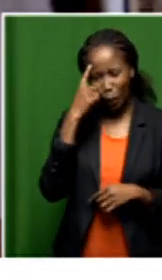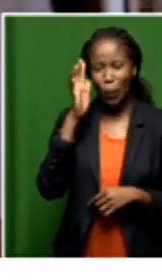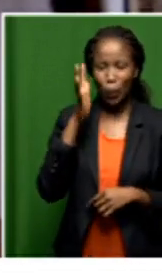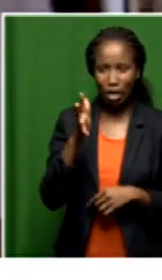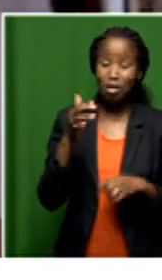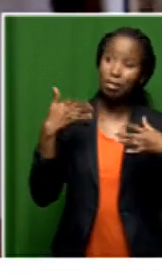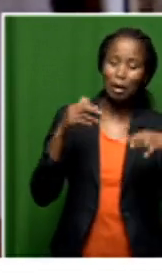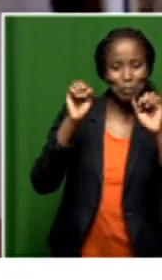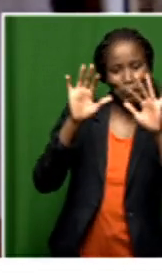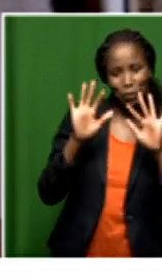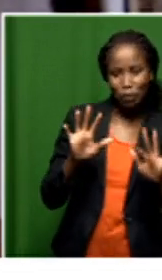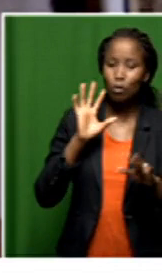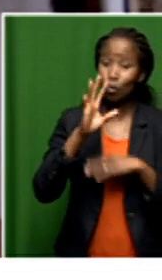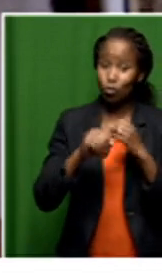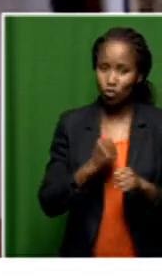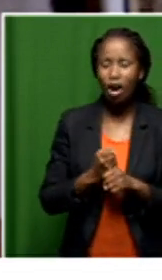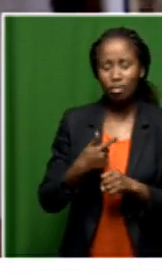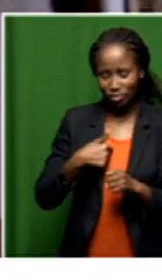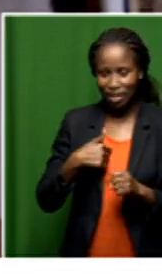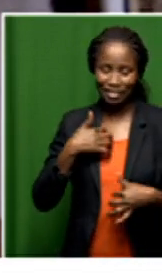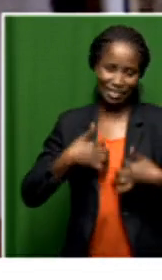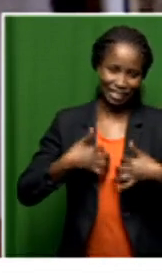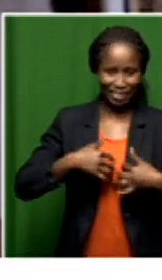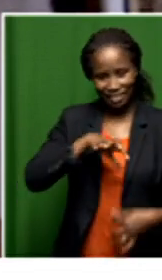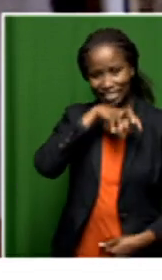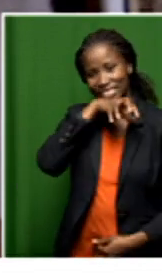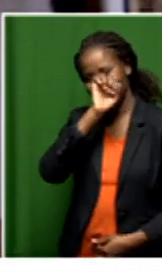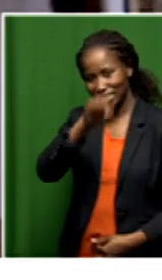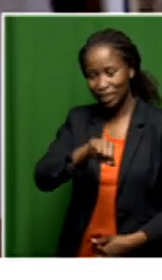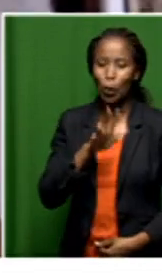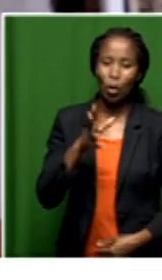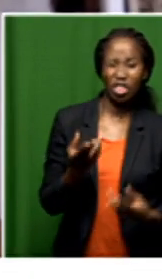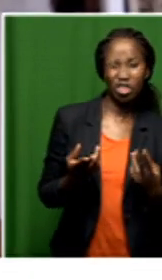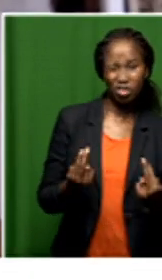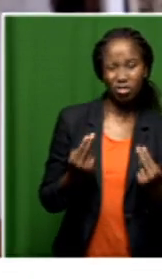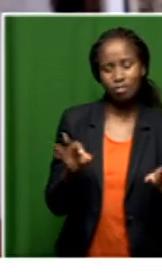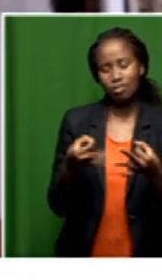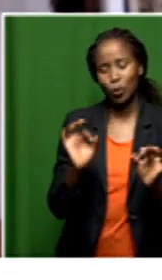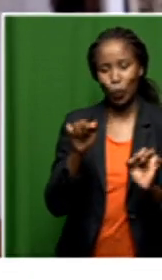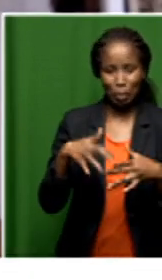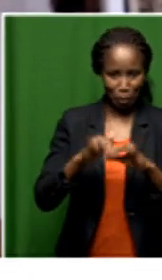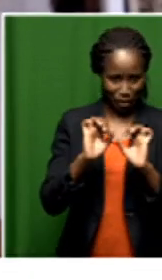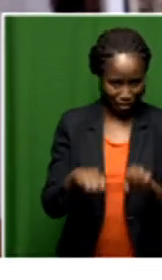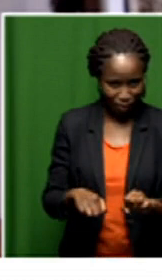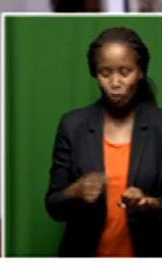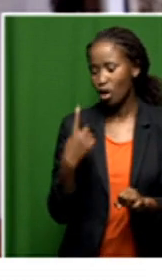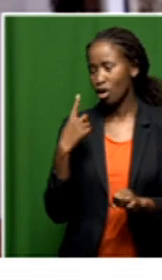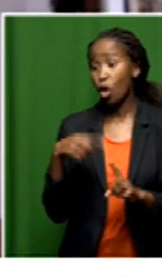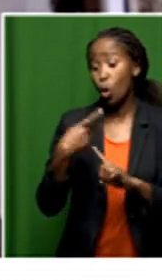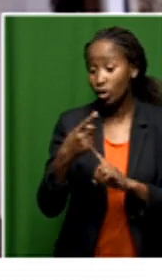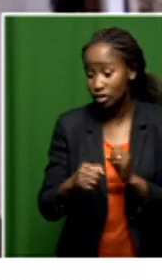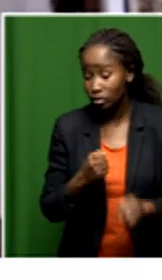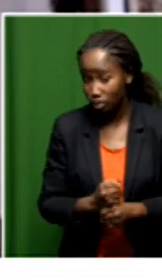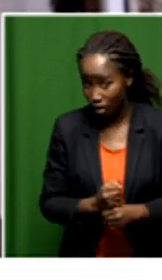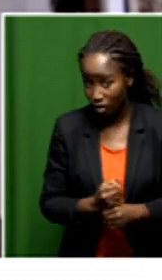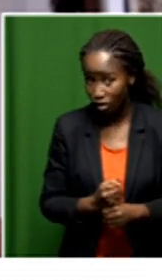of year, and I think I'm really excited. So I'm going to be releasing new music, obviously, and next year in